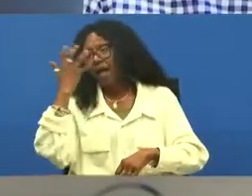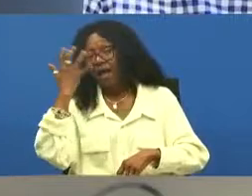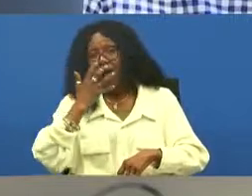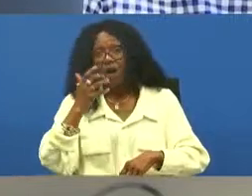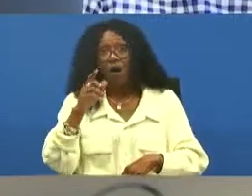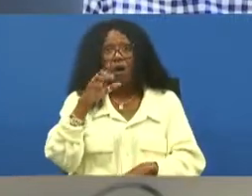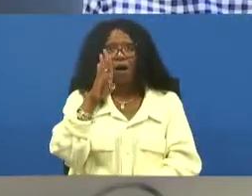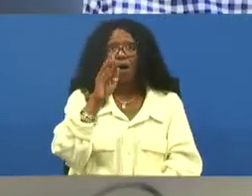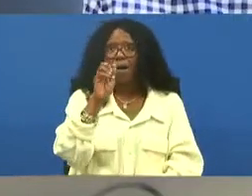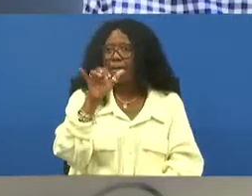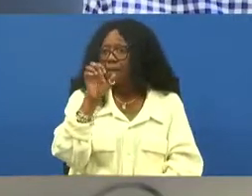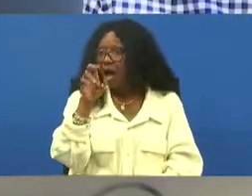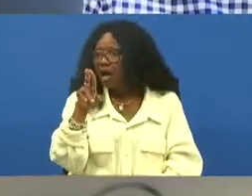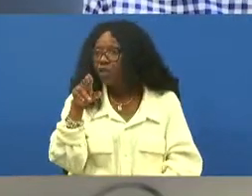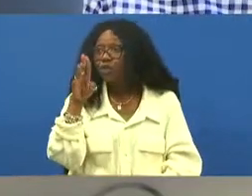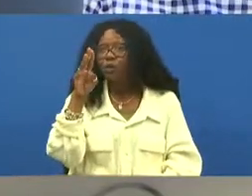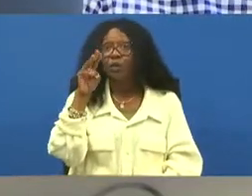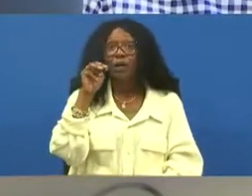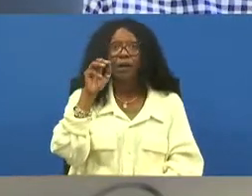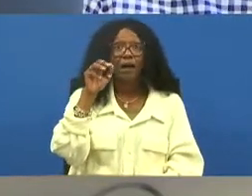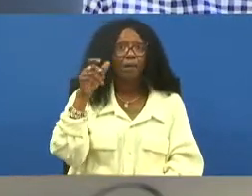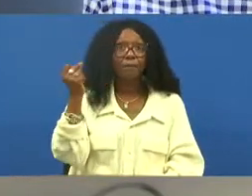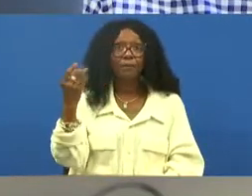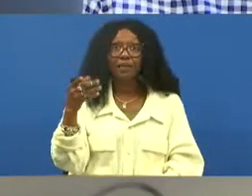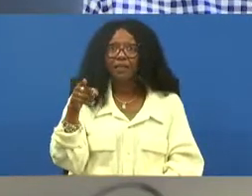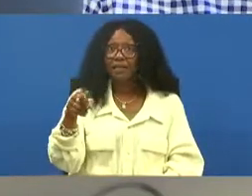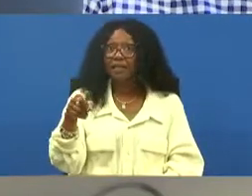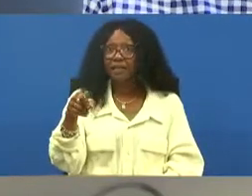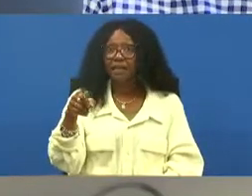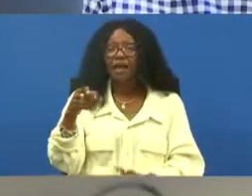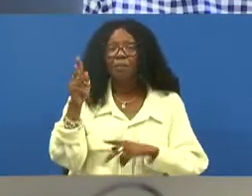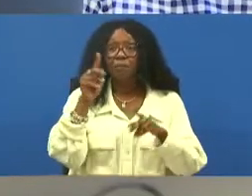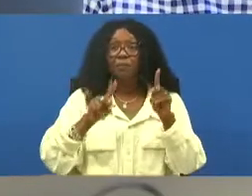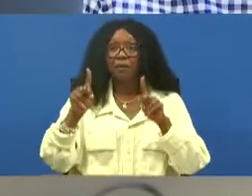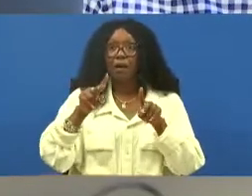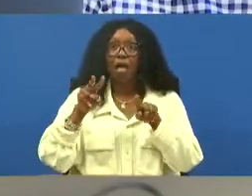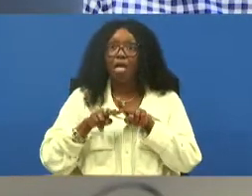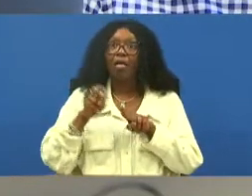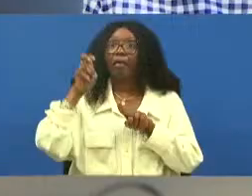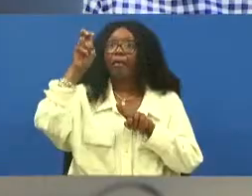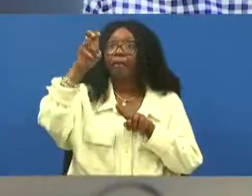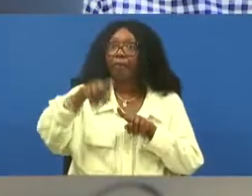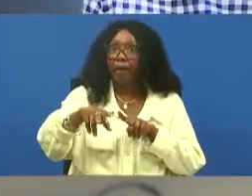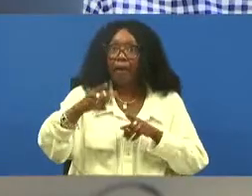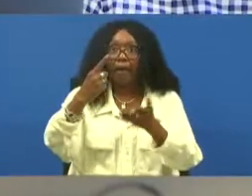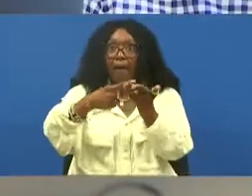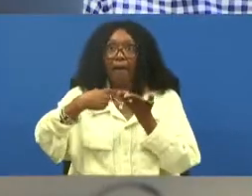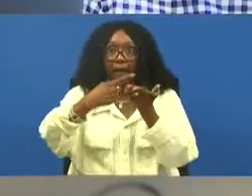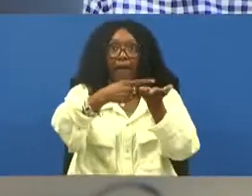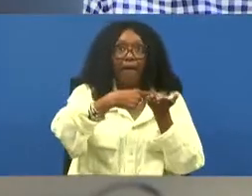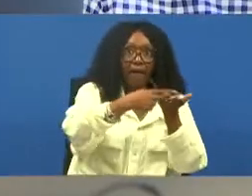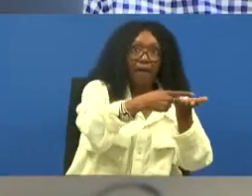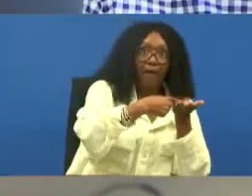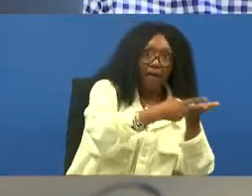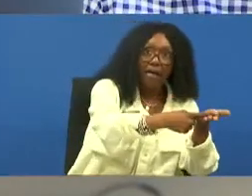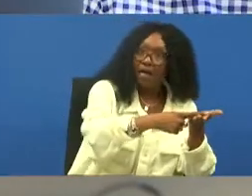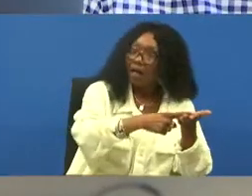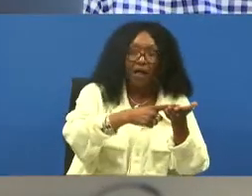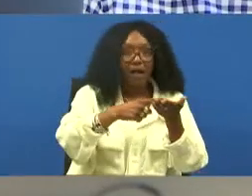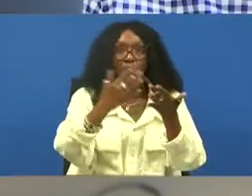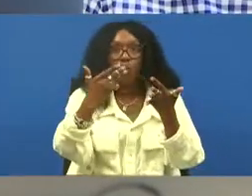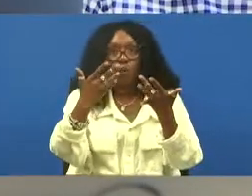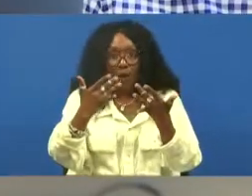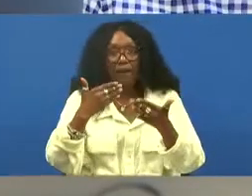Bayou. It's been a lot of things. A lot of people put the cart before the horse to make sure we're mitigating this flooding. And so as we've been talking to various